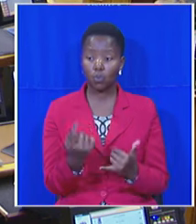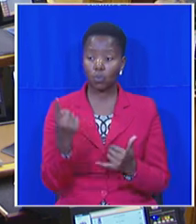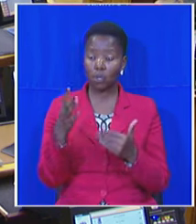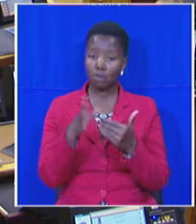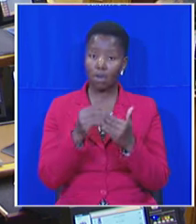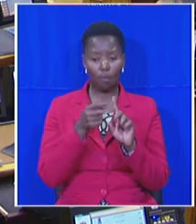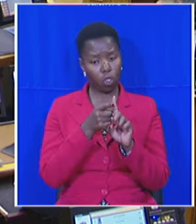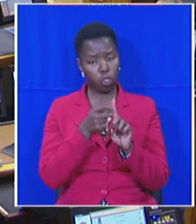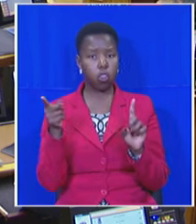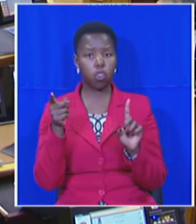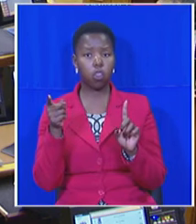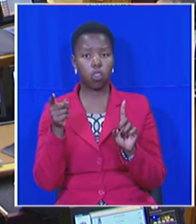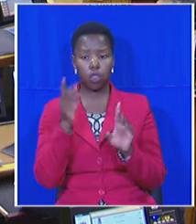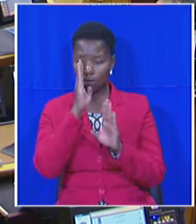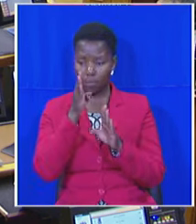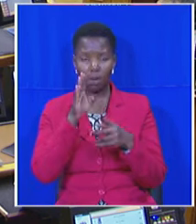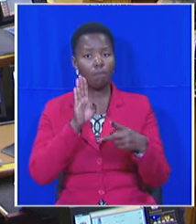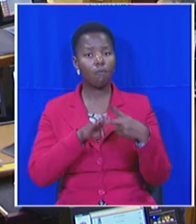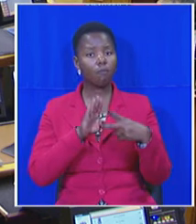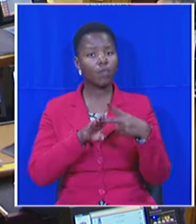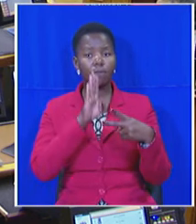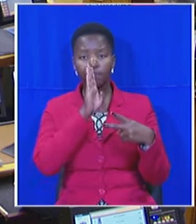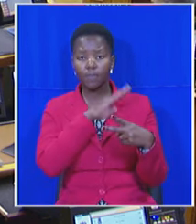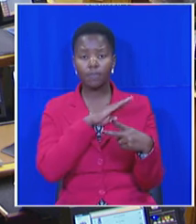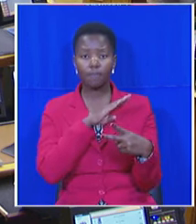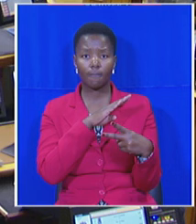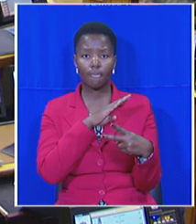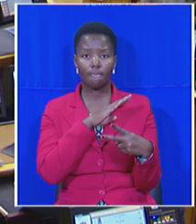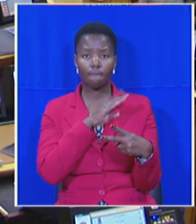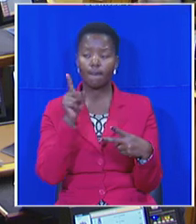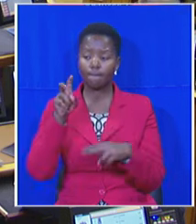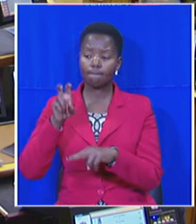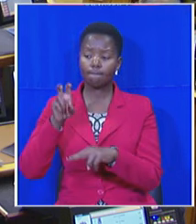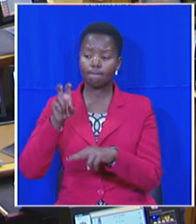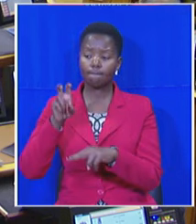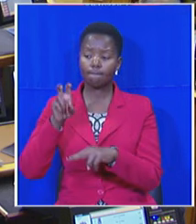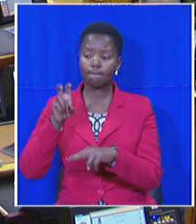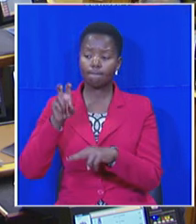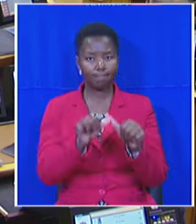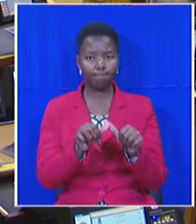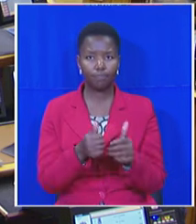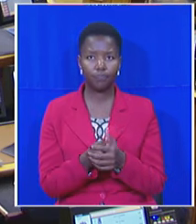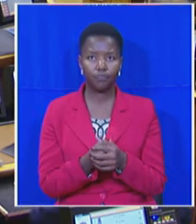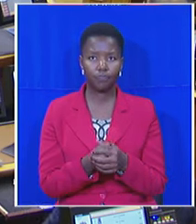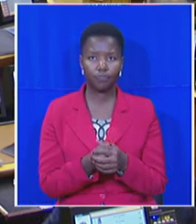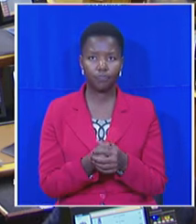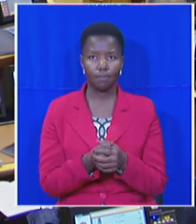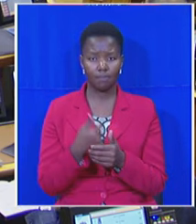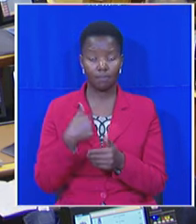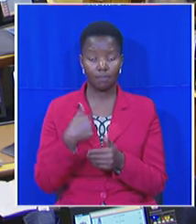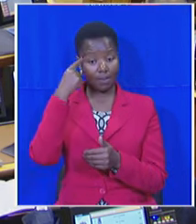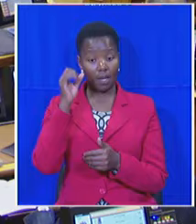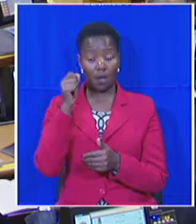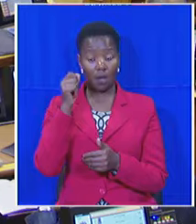out of order. He's not addressing the issues of vote 2. Take your seat, Honorable. Proceed, Honorable Member. I think when a